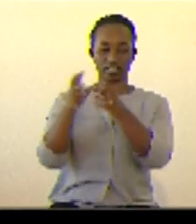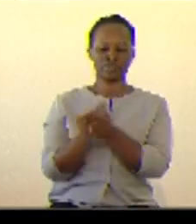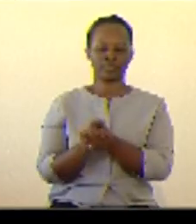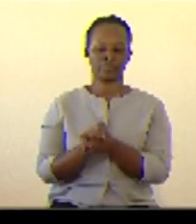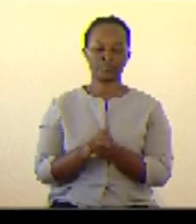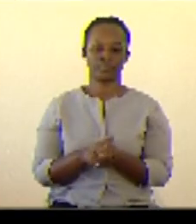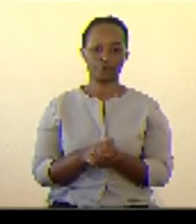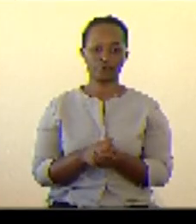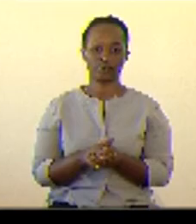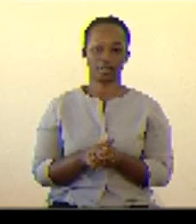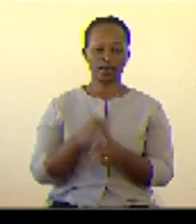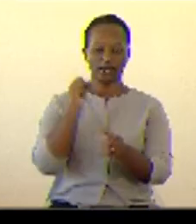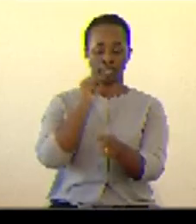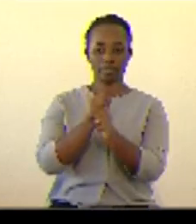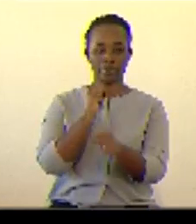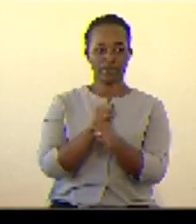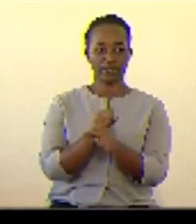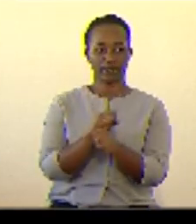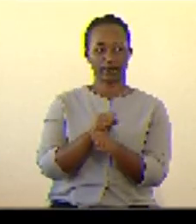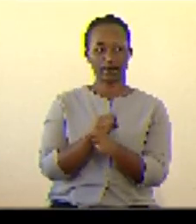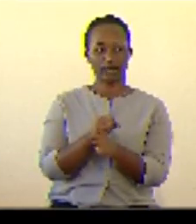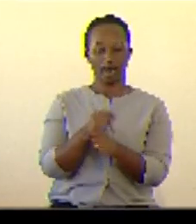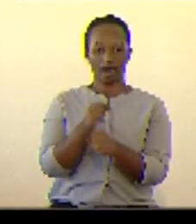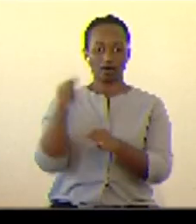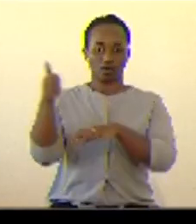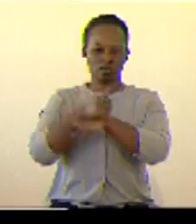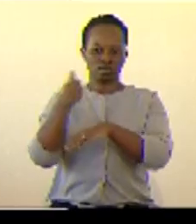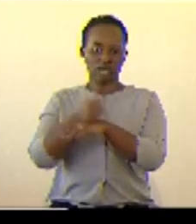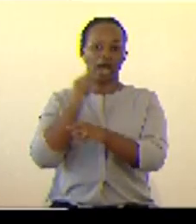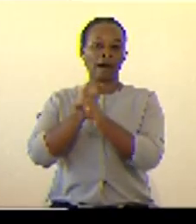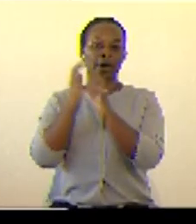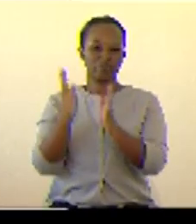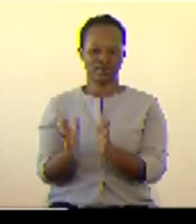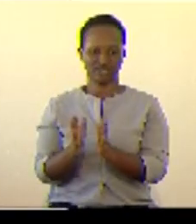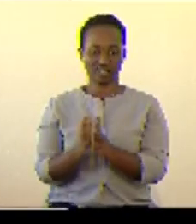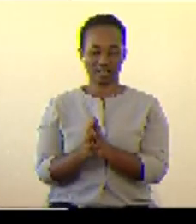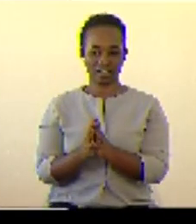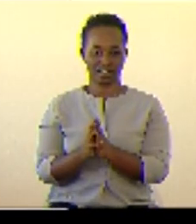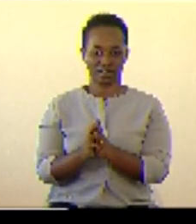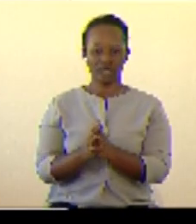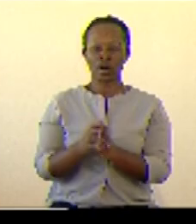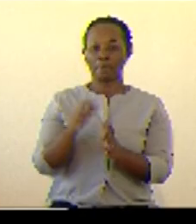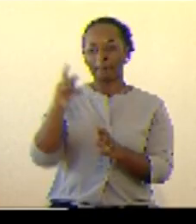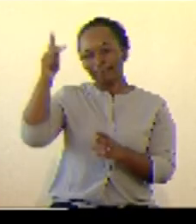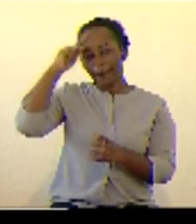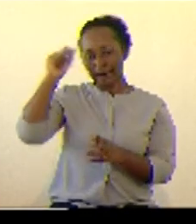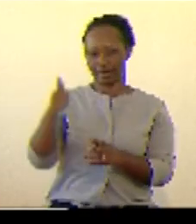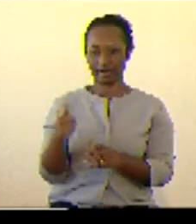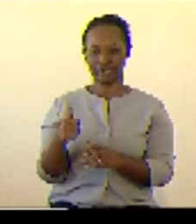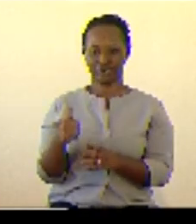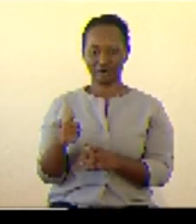employing skilled manpower and managing it well. Here there are two things. You employ skilled manpower, but